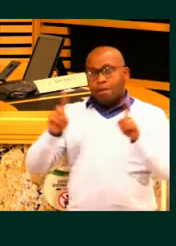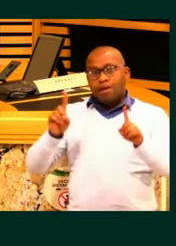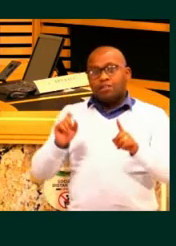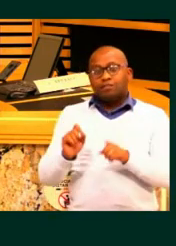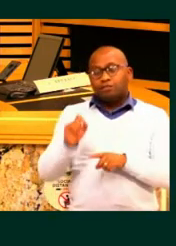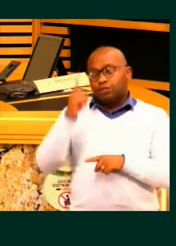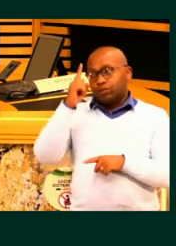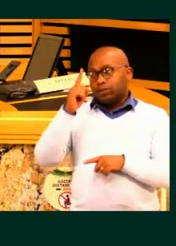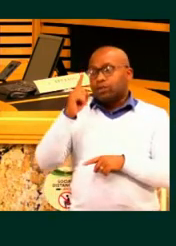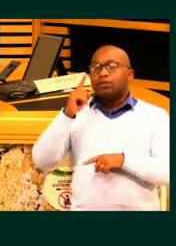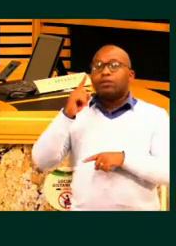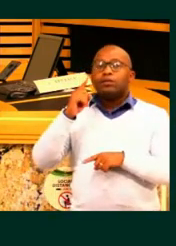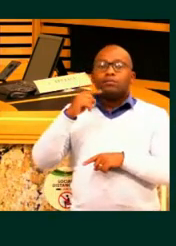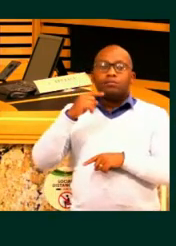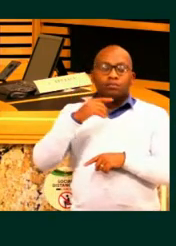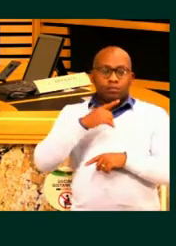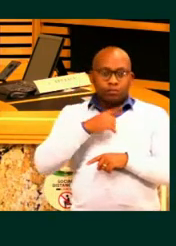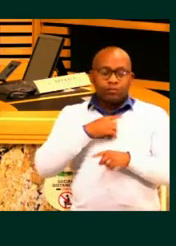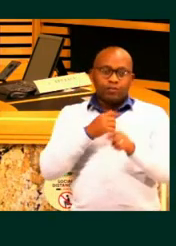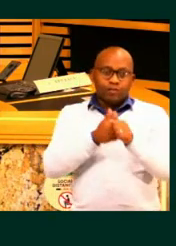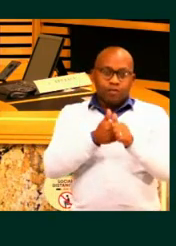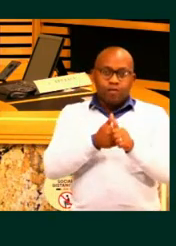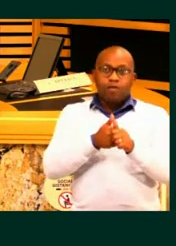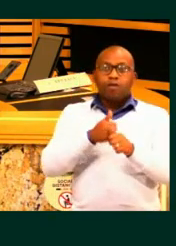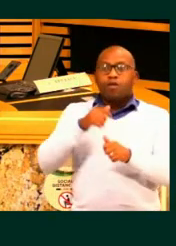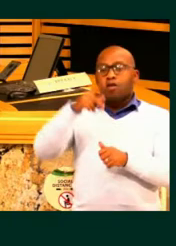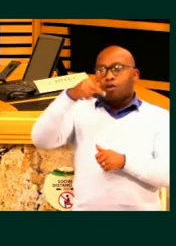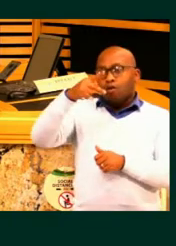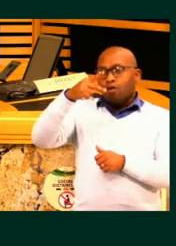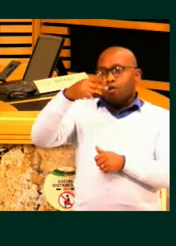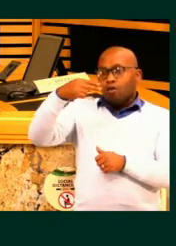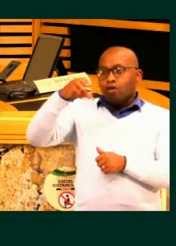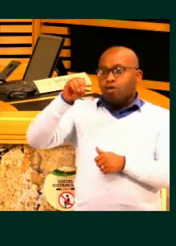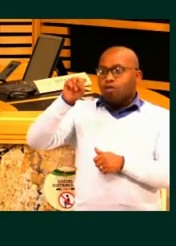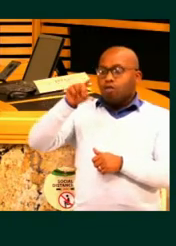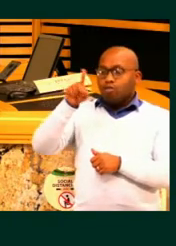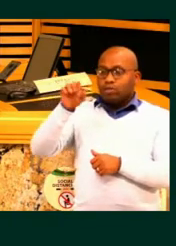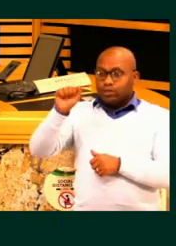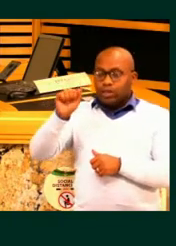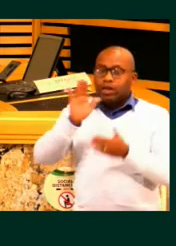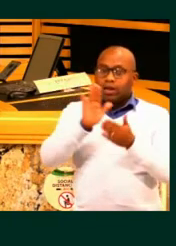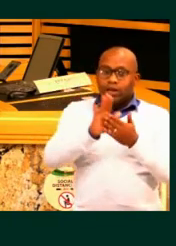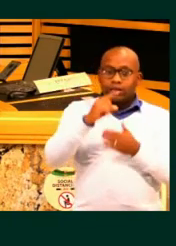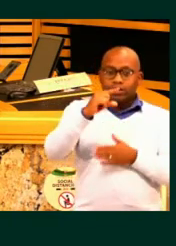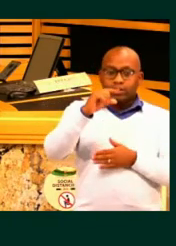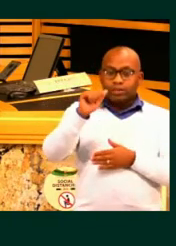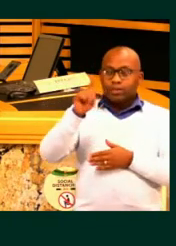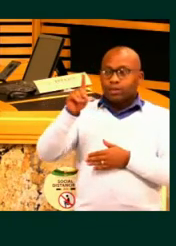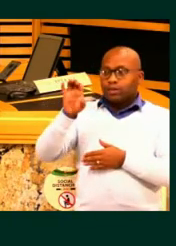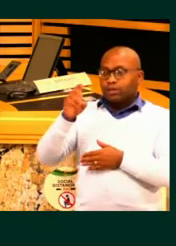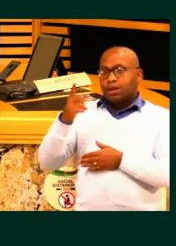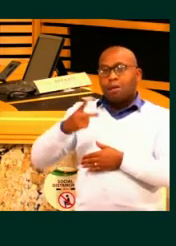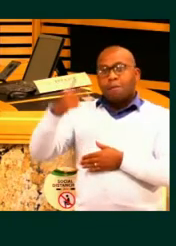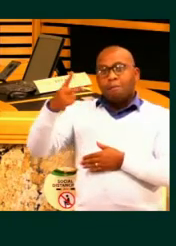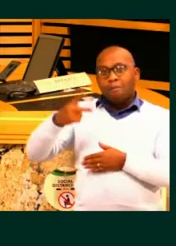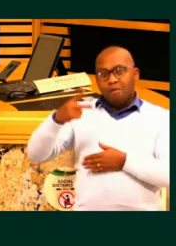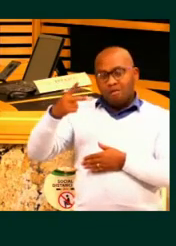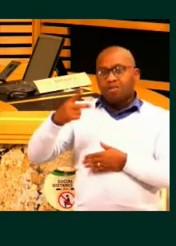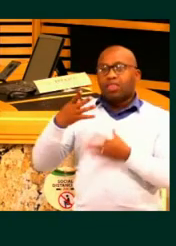honorable G and honorable kza my chair many returns of the